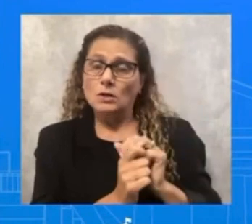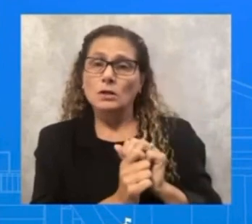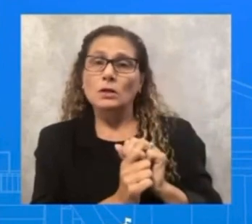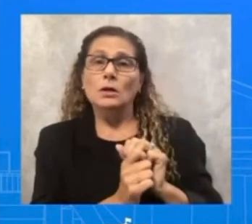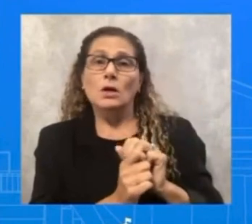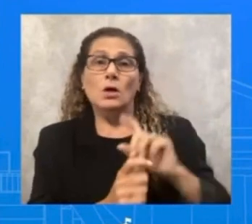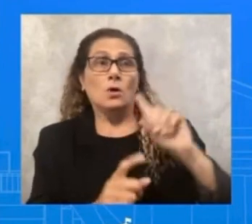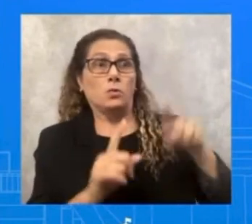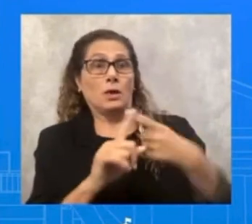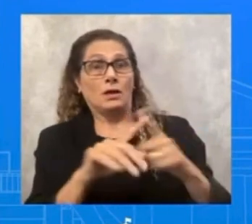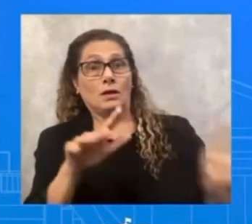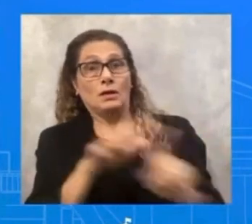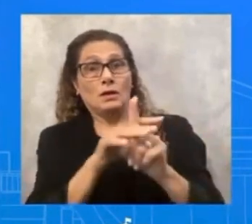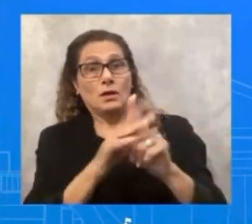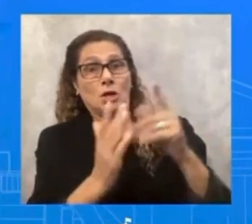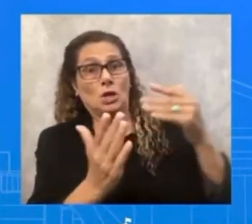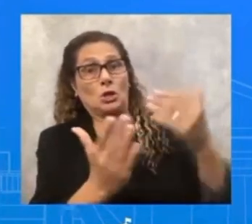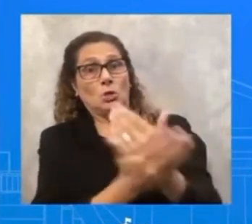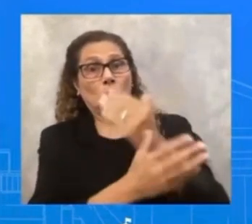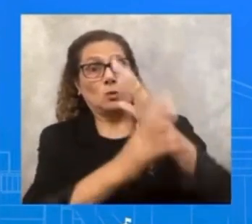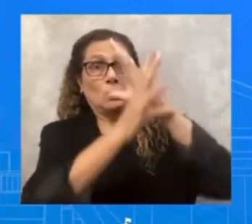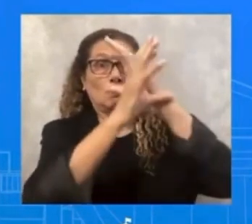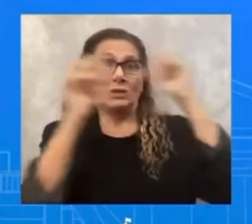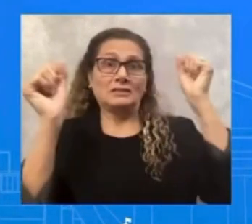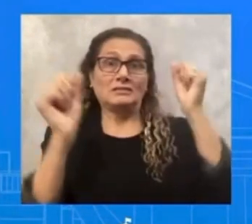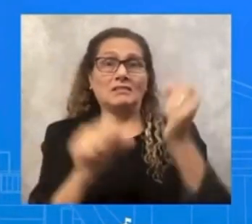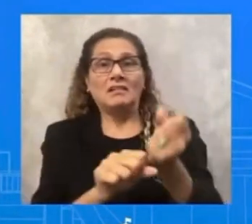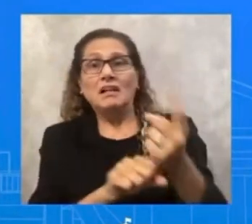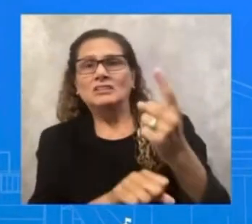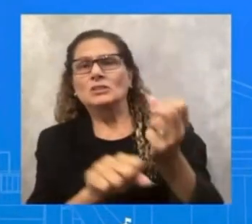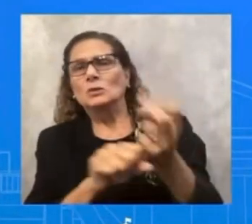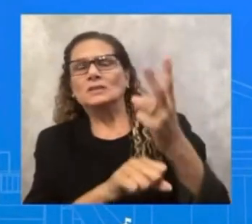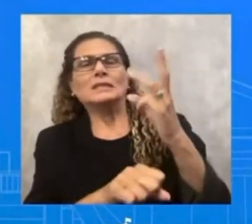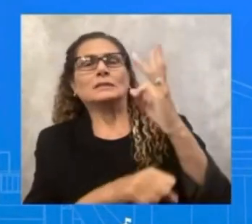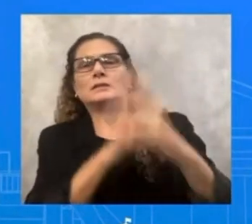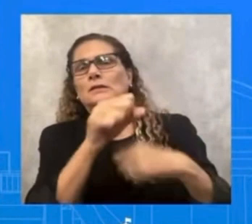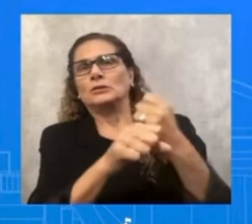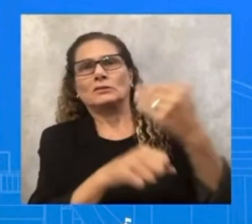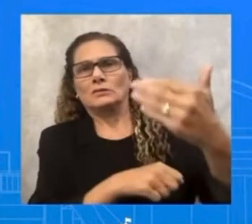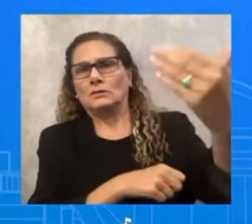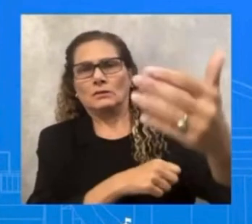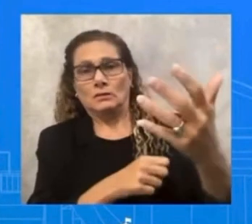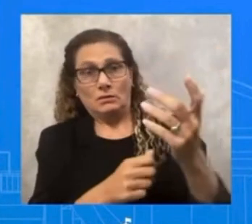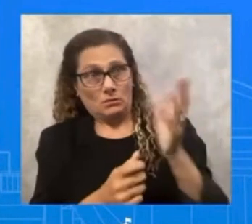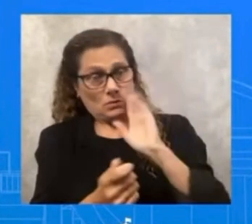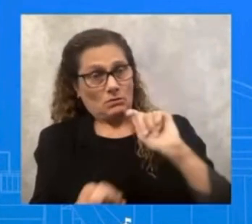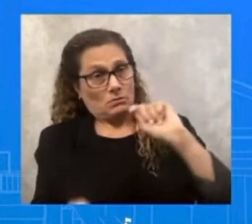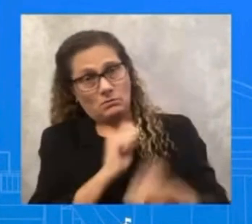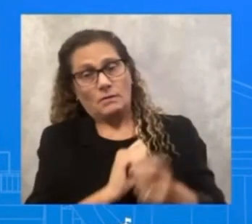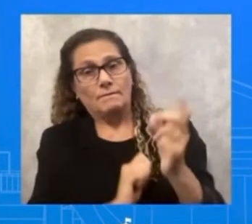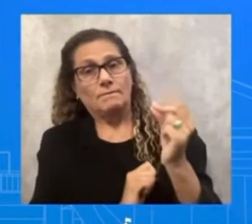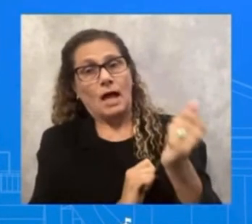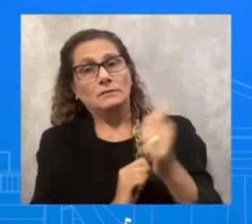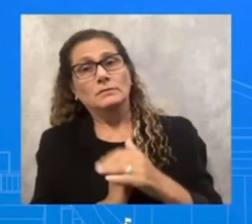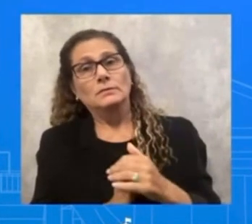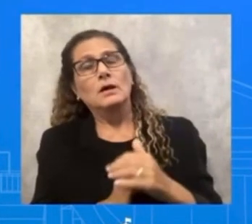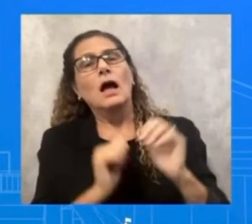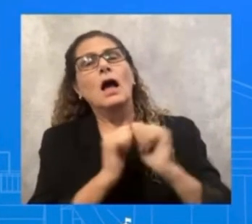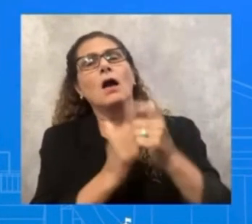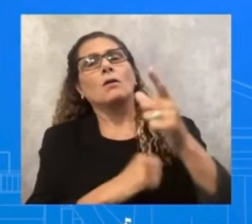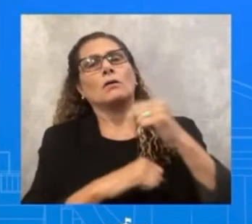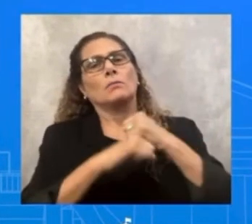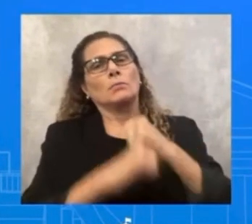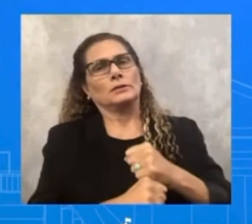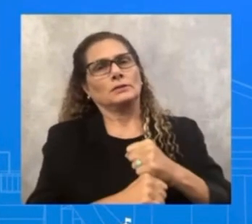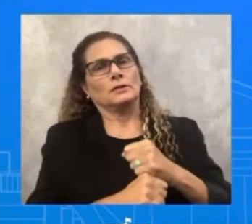undermine significant components of this. Can you talk about, as you're implementing this law, how you're trying to guard against future efforts to undo some of the